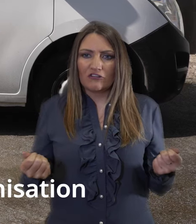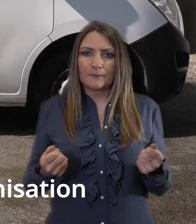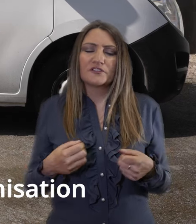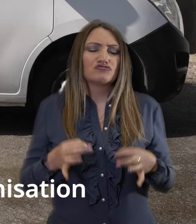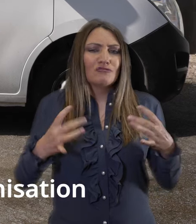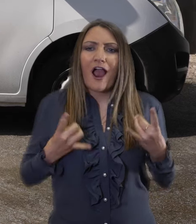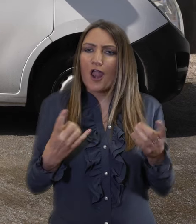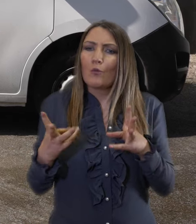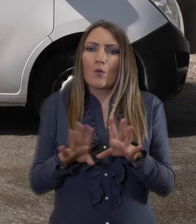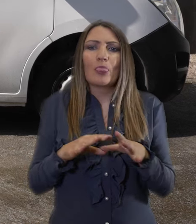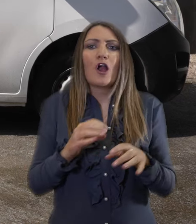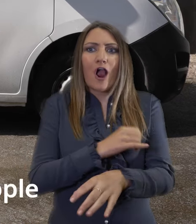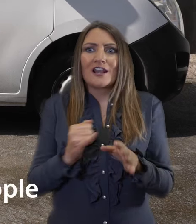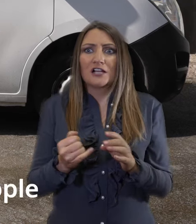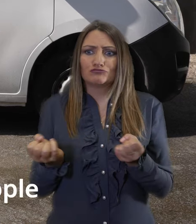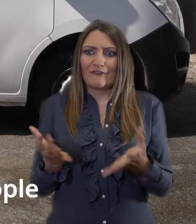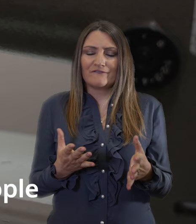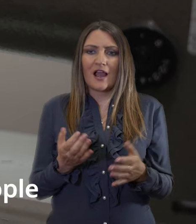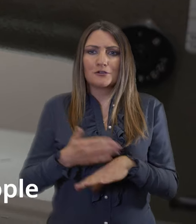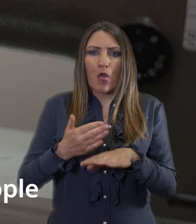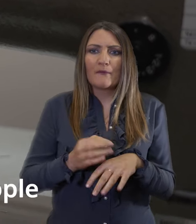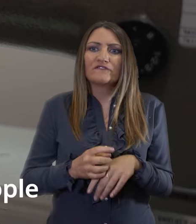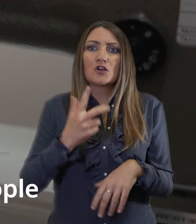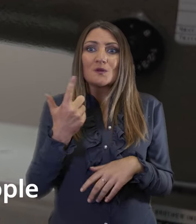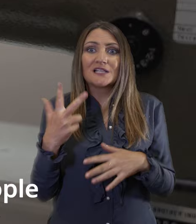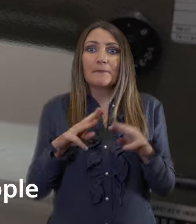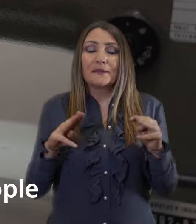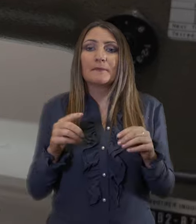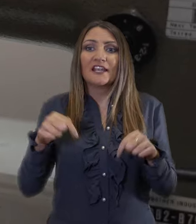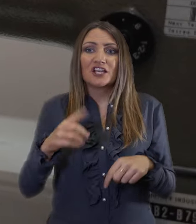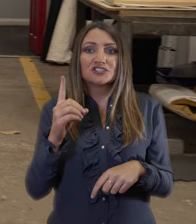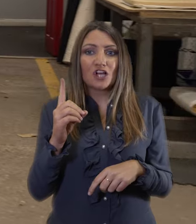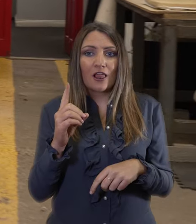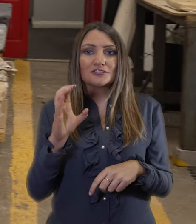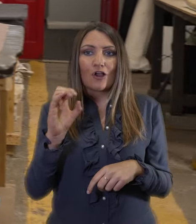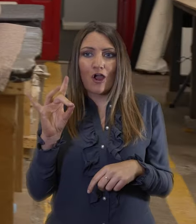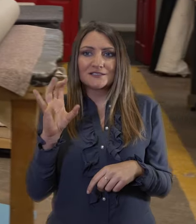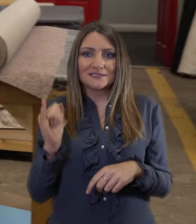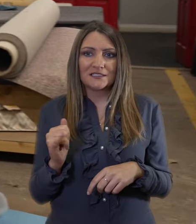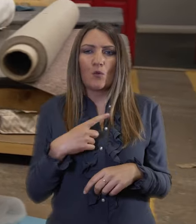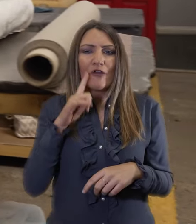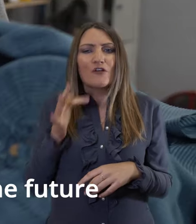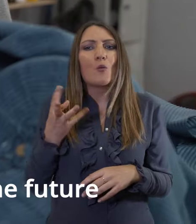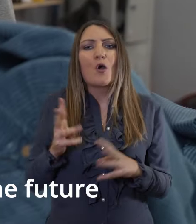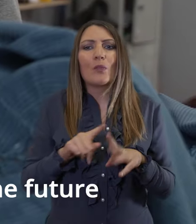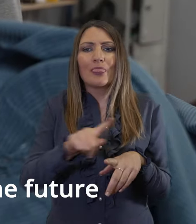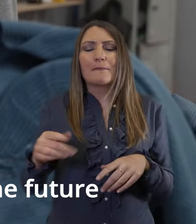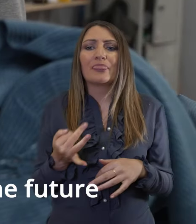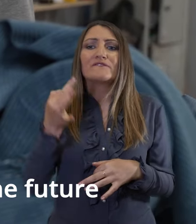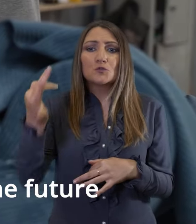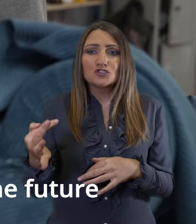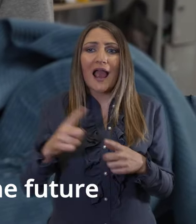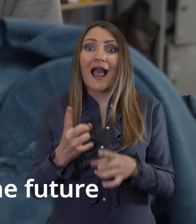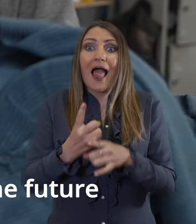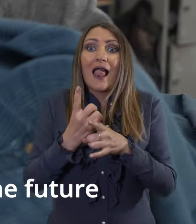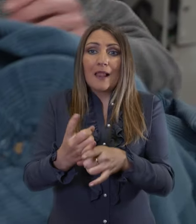to work with this organisation that provides employment for 28 people here in Douglas in Cork City. We look forward to working with